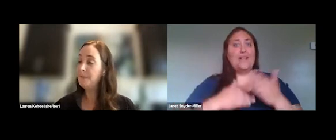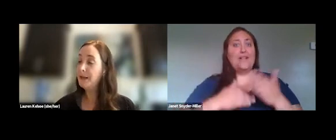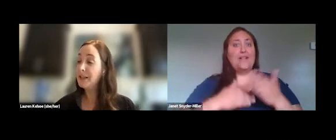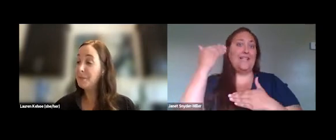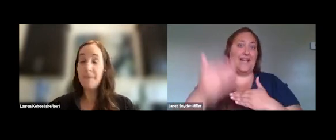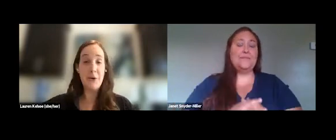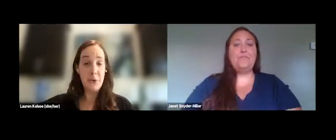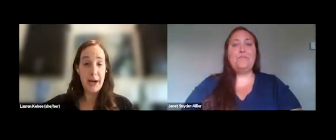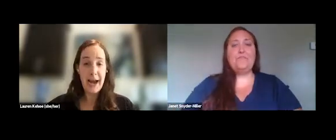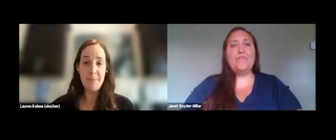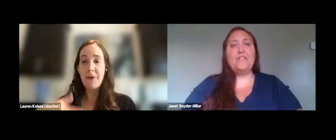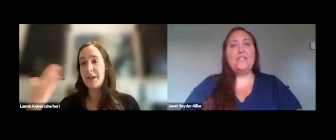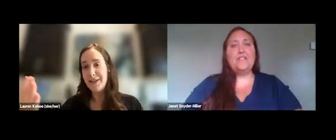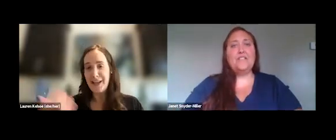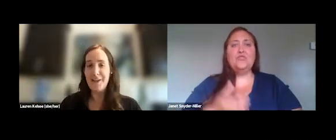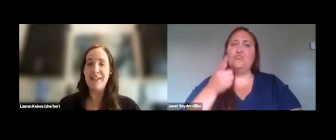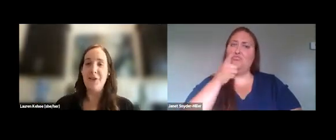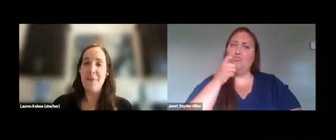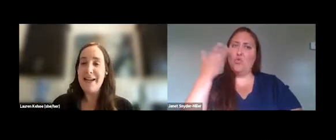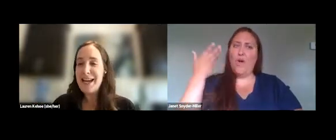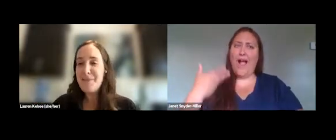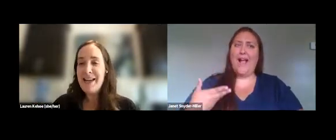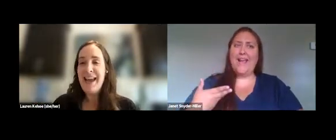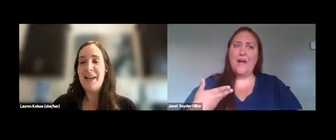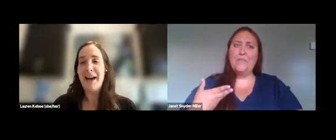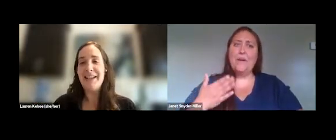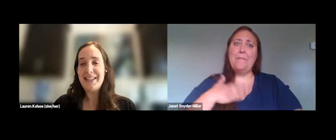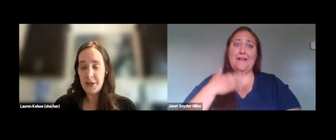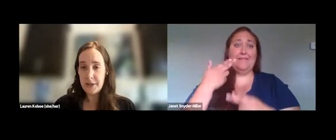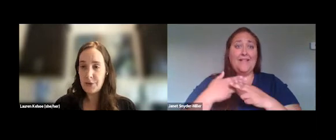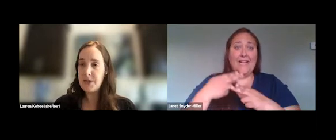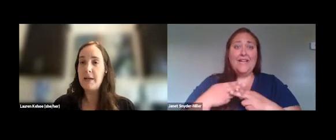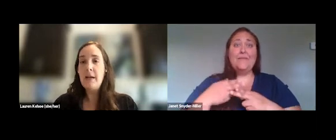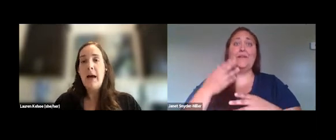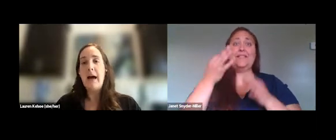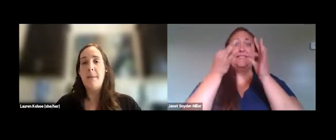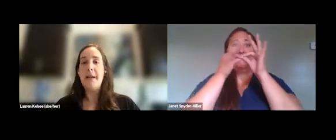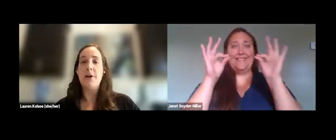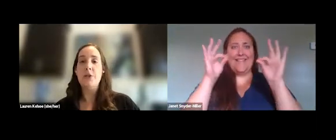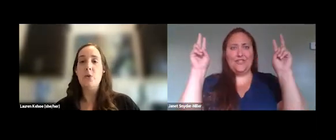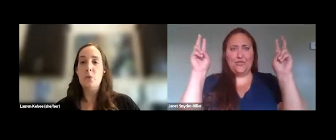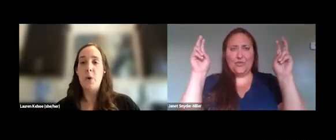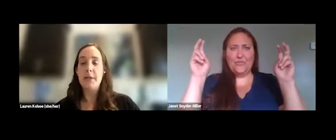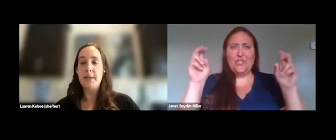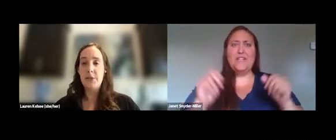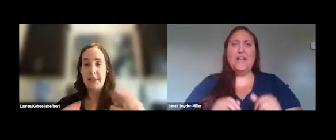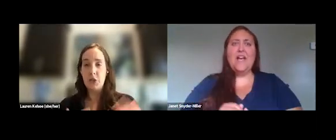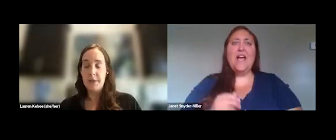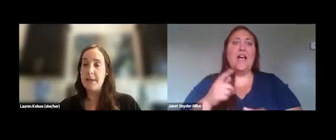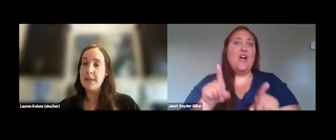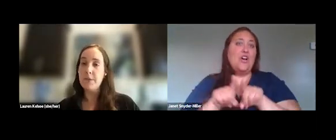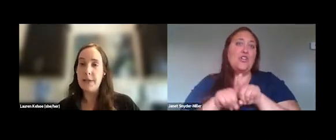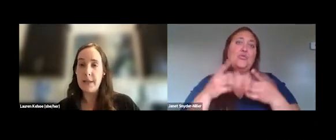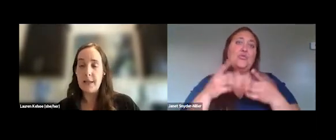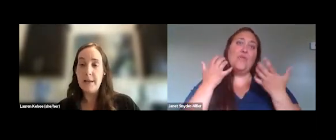Okay. A little bit about who I am. I've already given you my name and my title description, but I also wanted to just